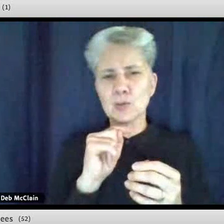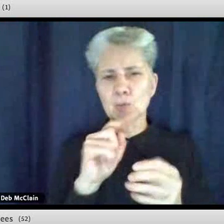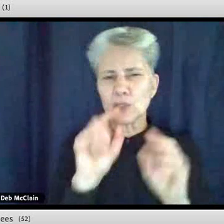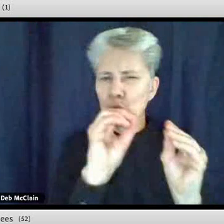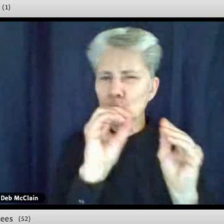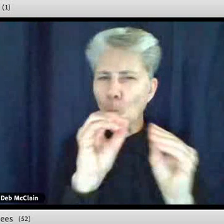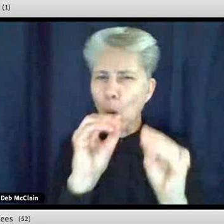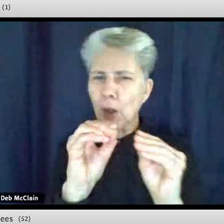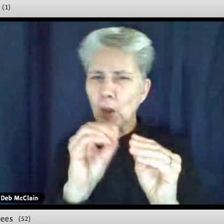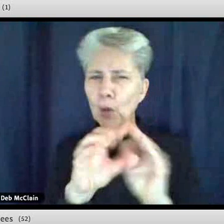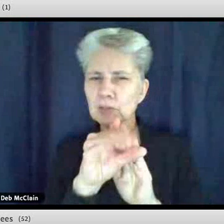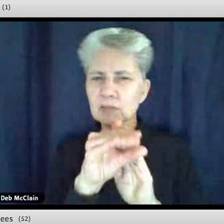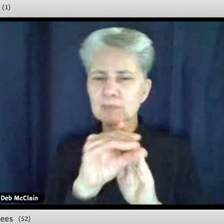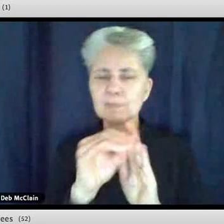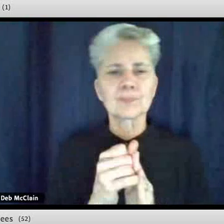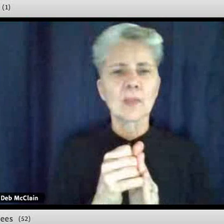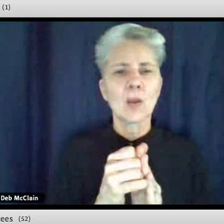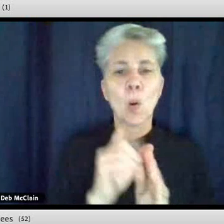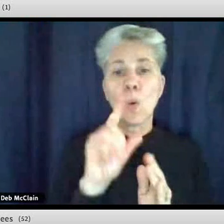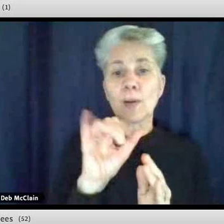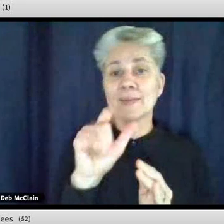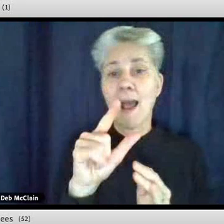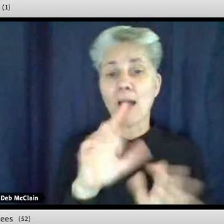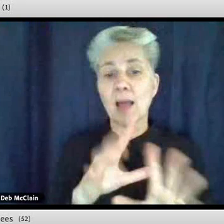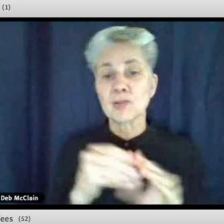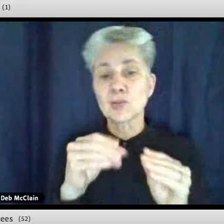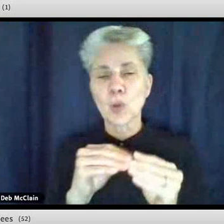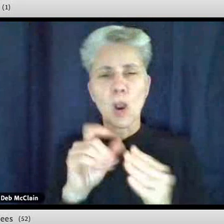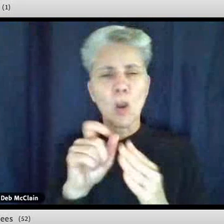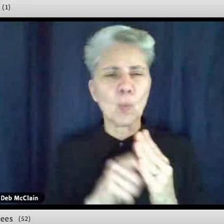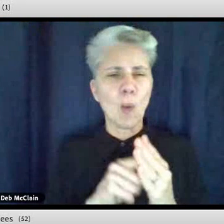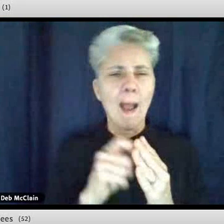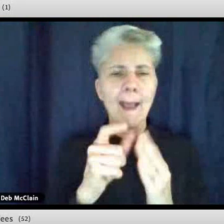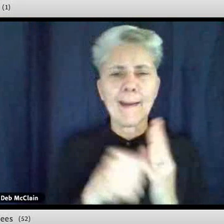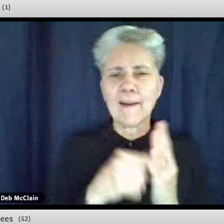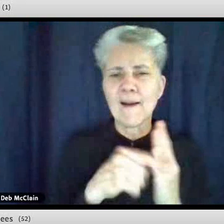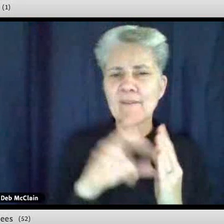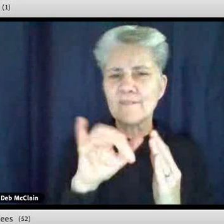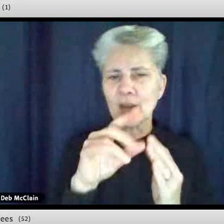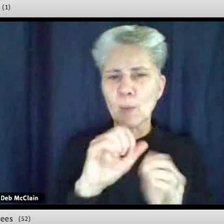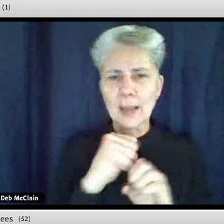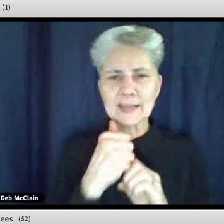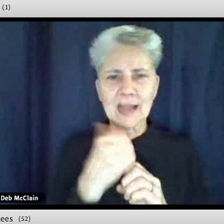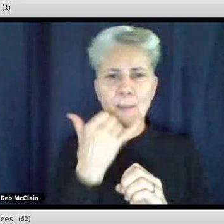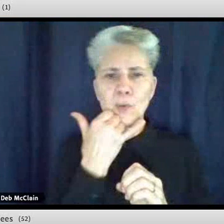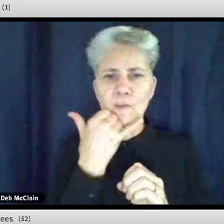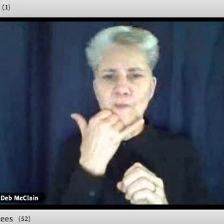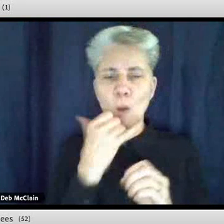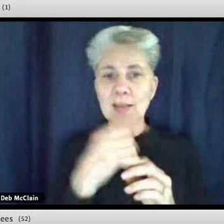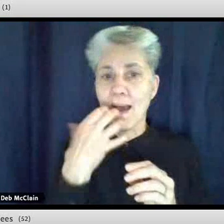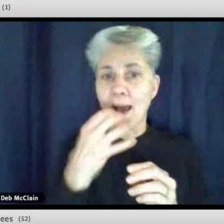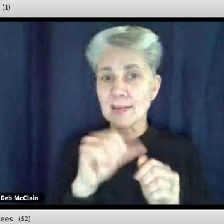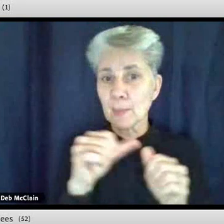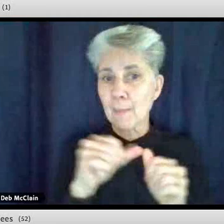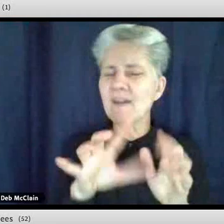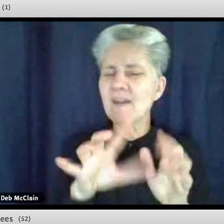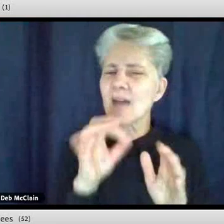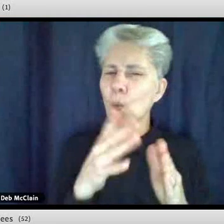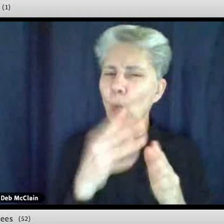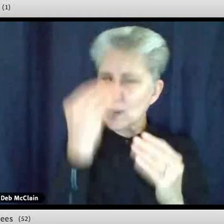Um, Patron tutorials. Try a dial a story option. Write a guide or make a video about how to set up your phone as a